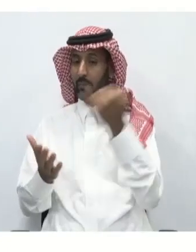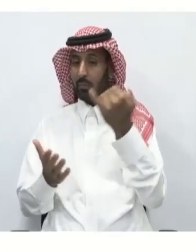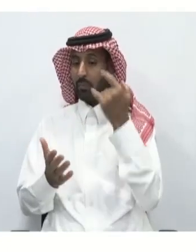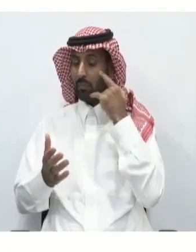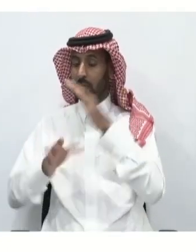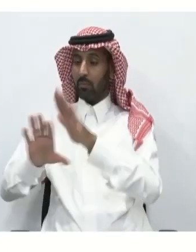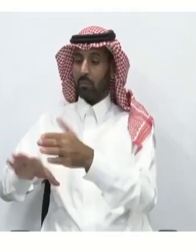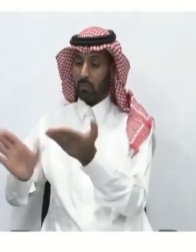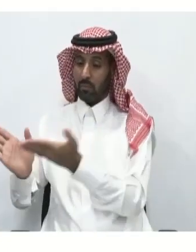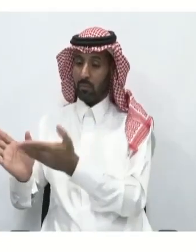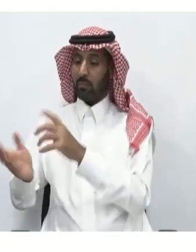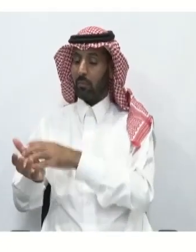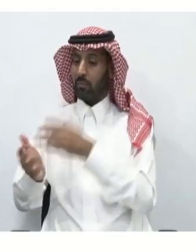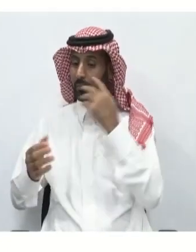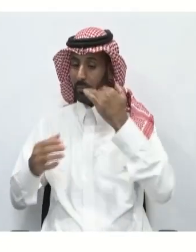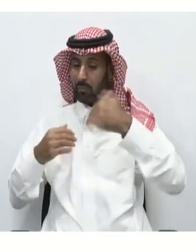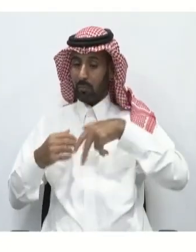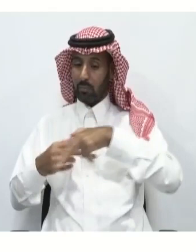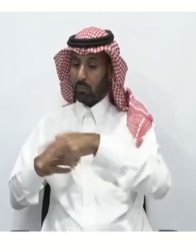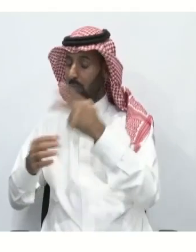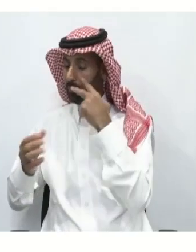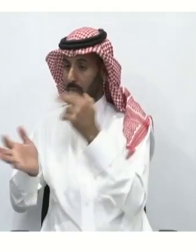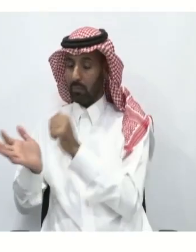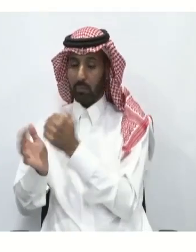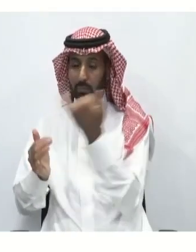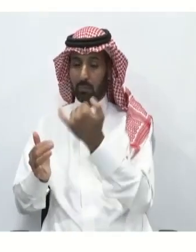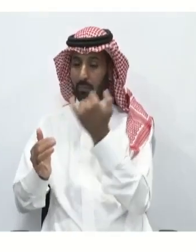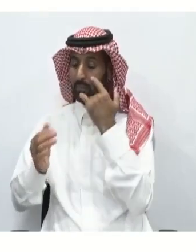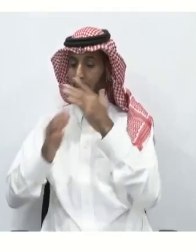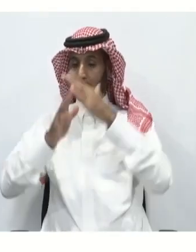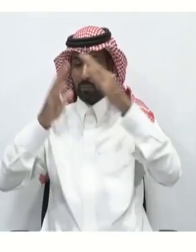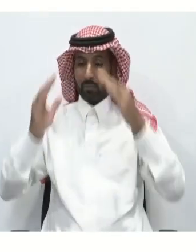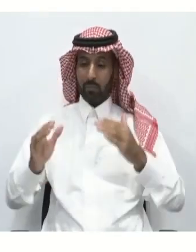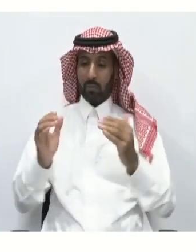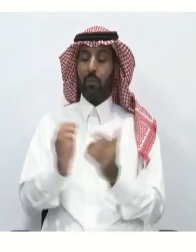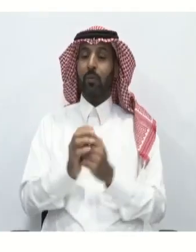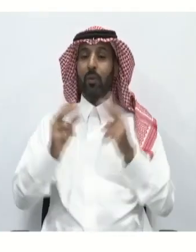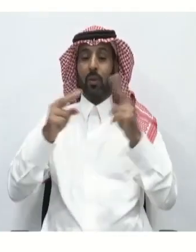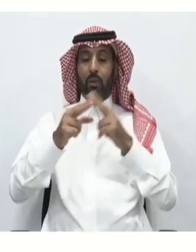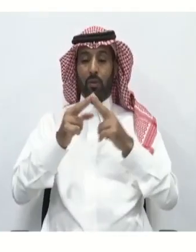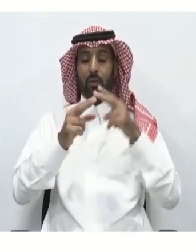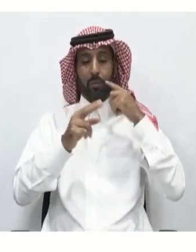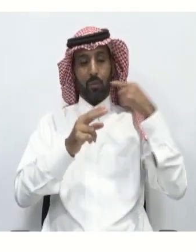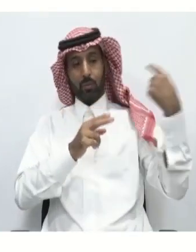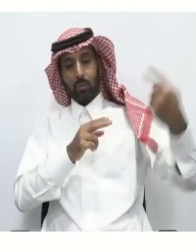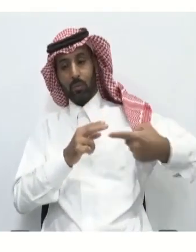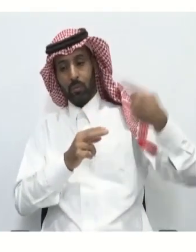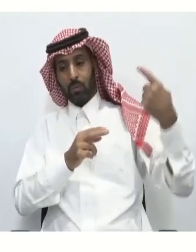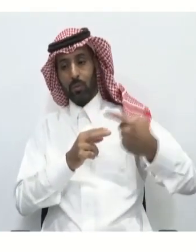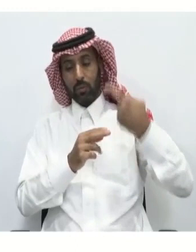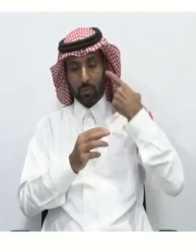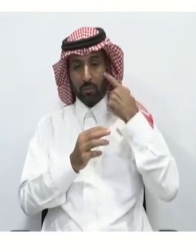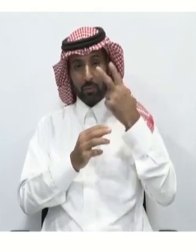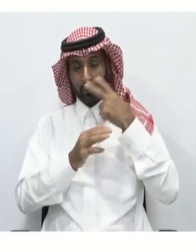guests need to use the walkways to get to them. Every tent has electricity and fans. Although the camps are